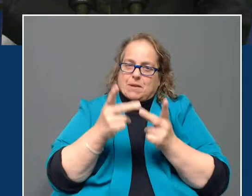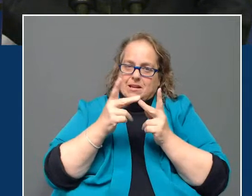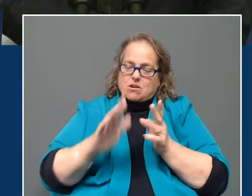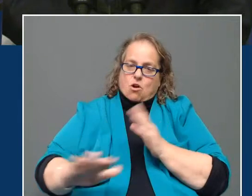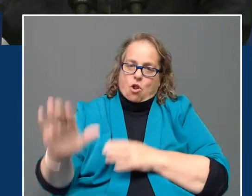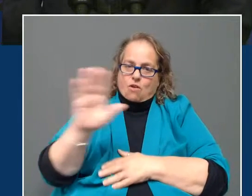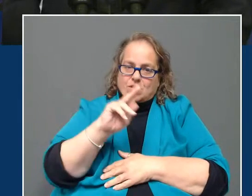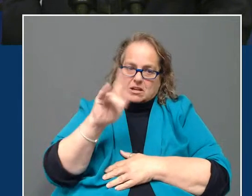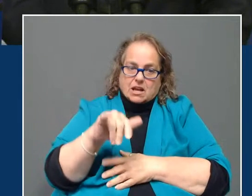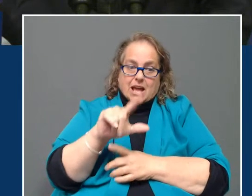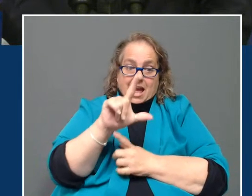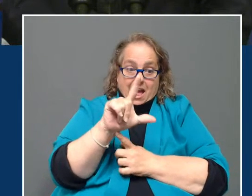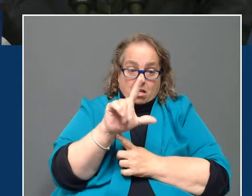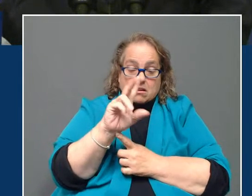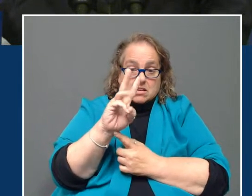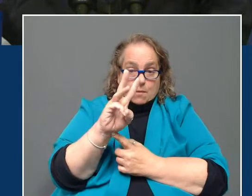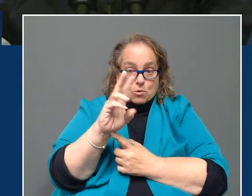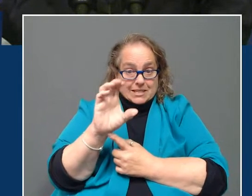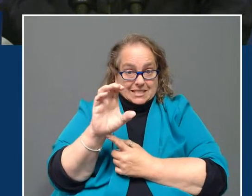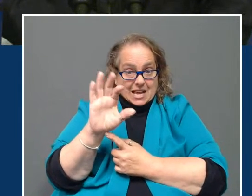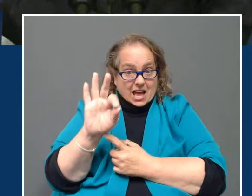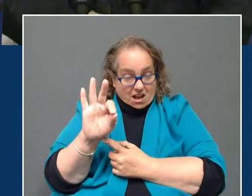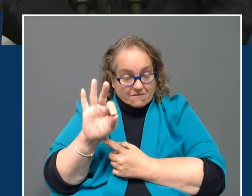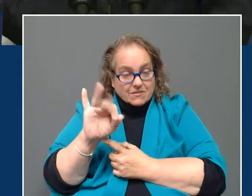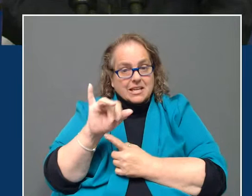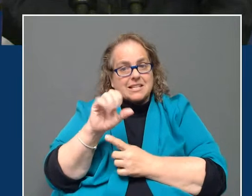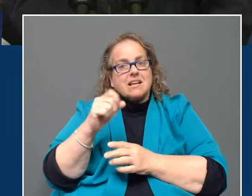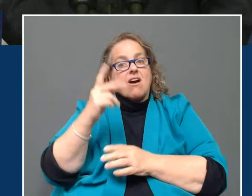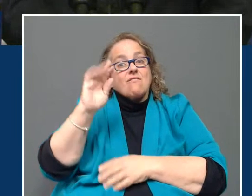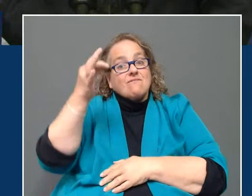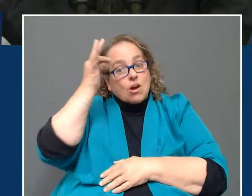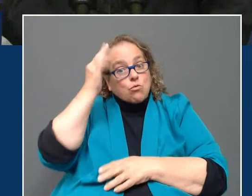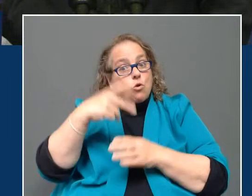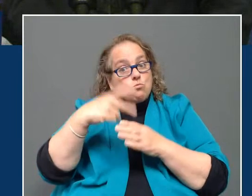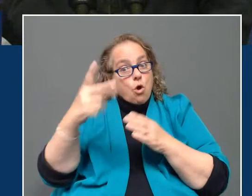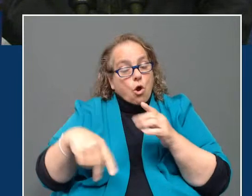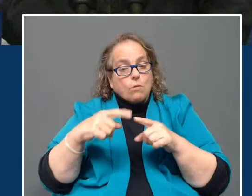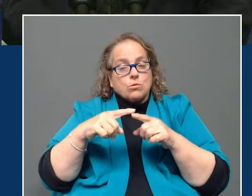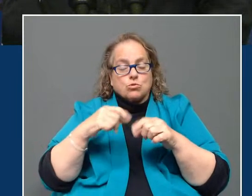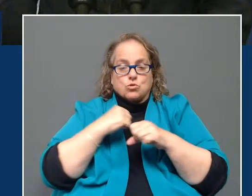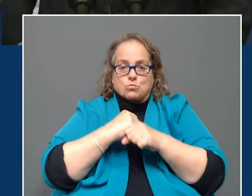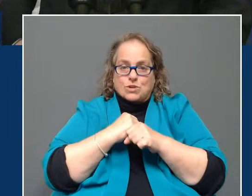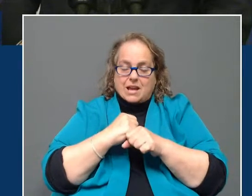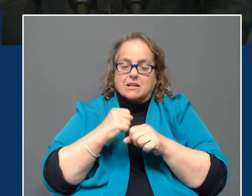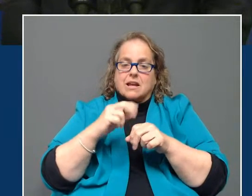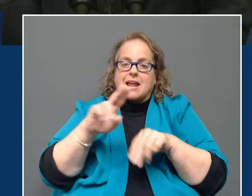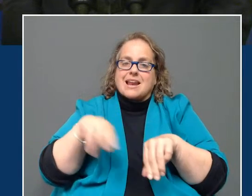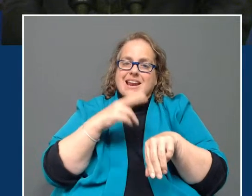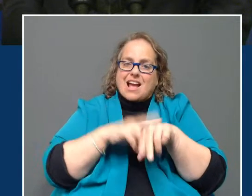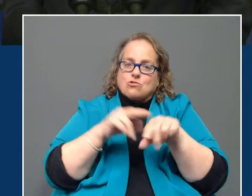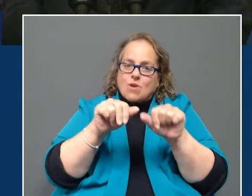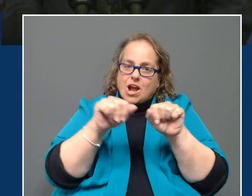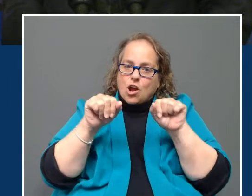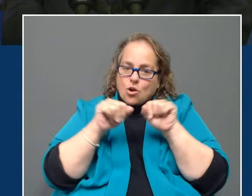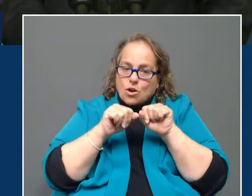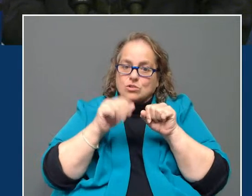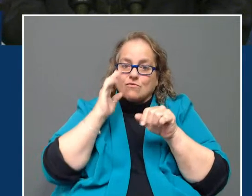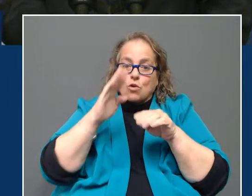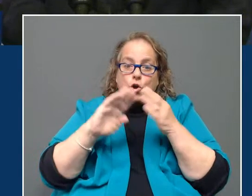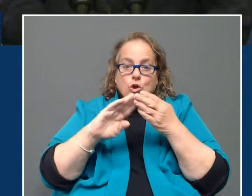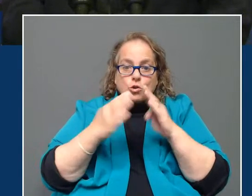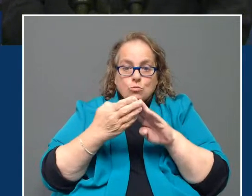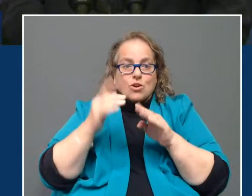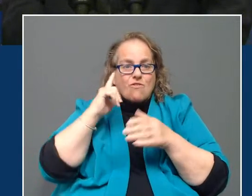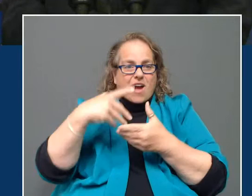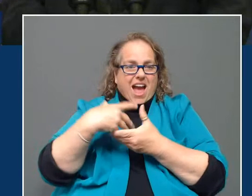LWCF is a federal program designed to protect important natural areas, help local communities acquire land for outdoor recreation